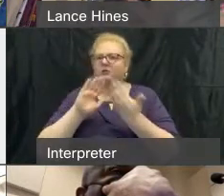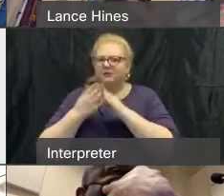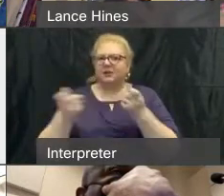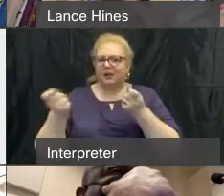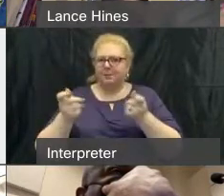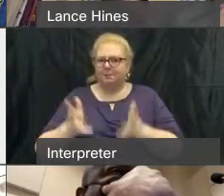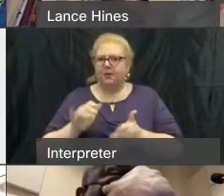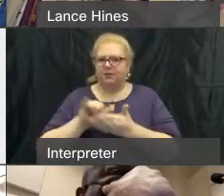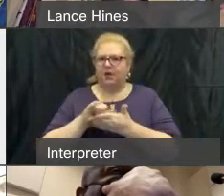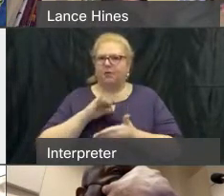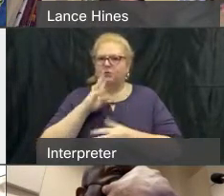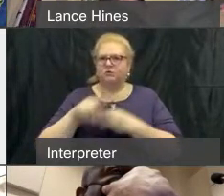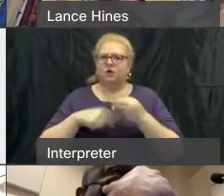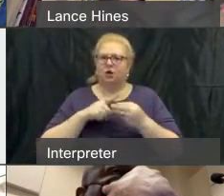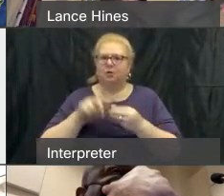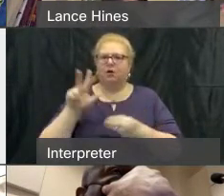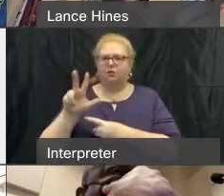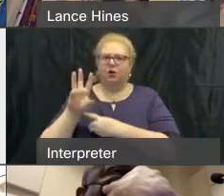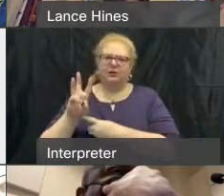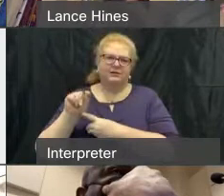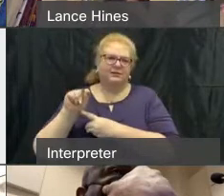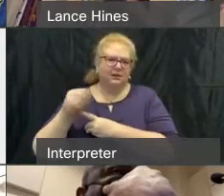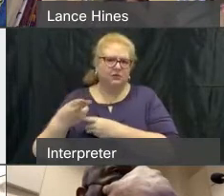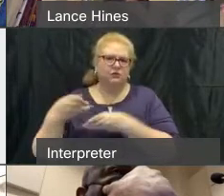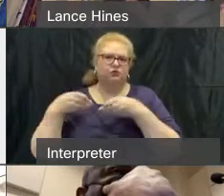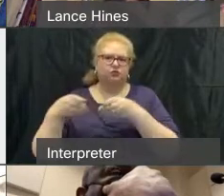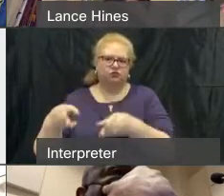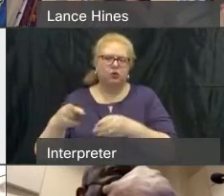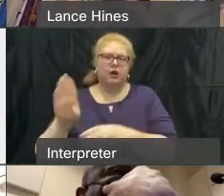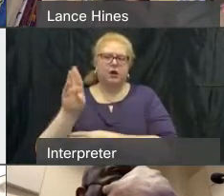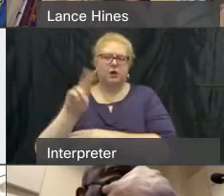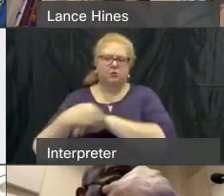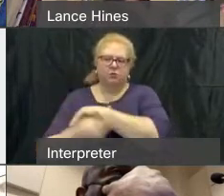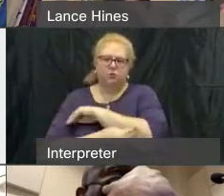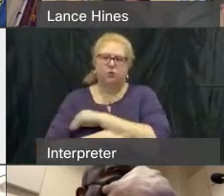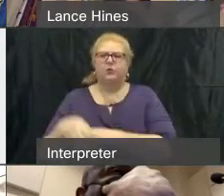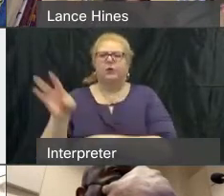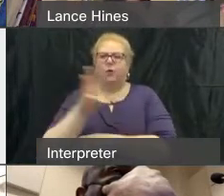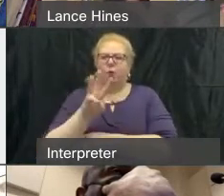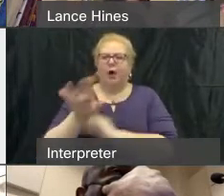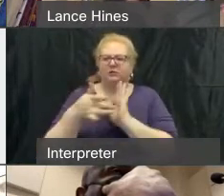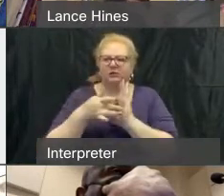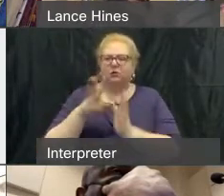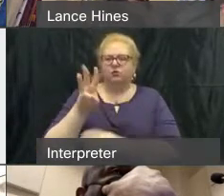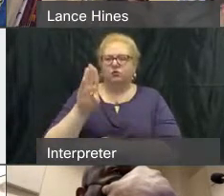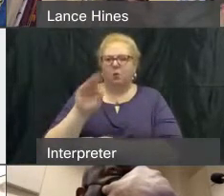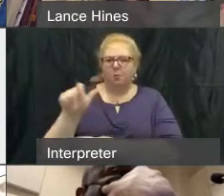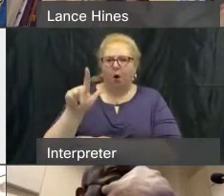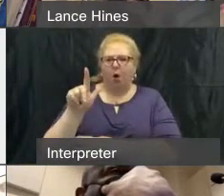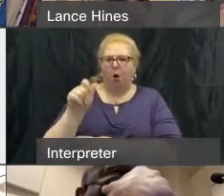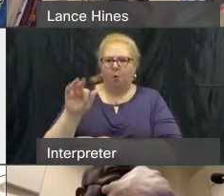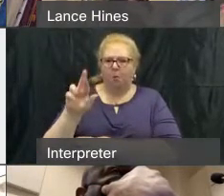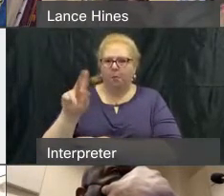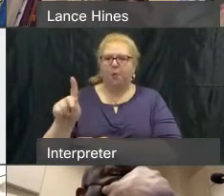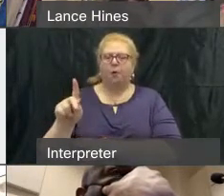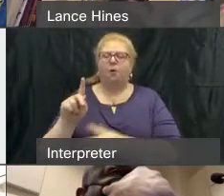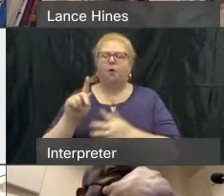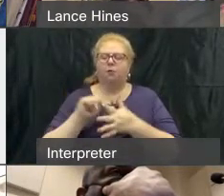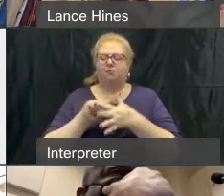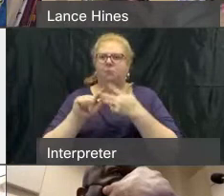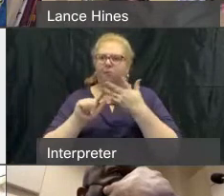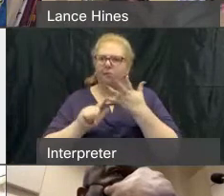As I was talking about the 36th Street Bridge, the West Central Ballpark, things like that that